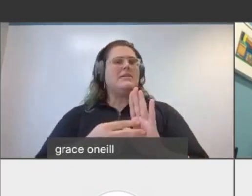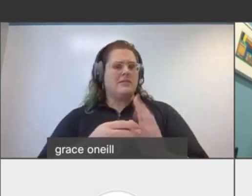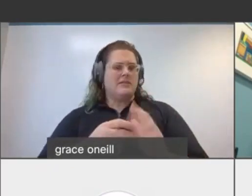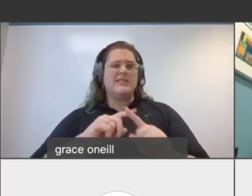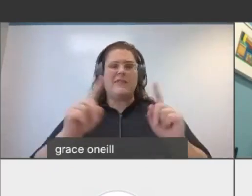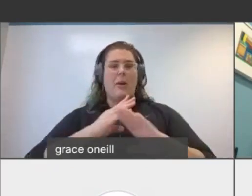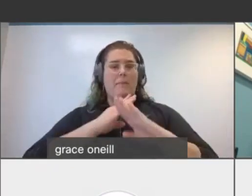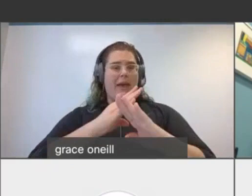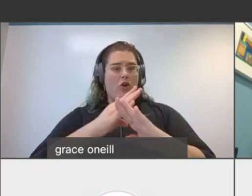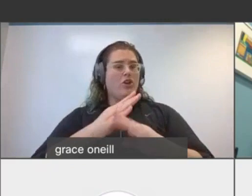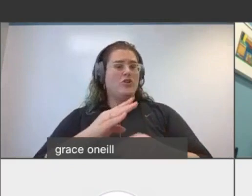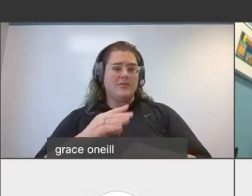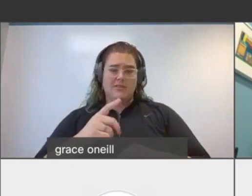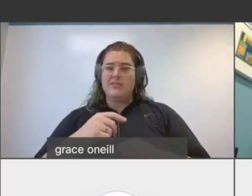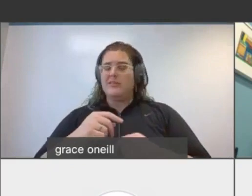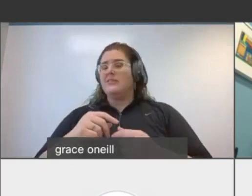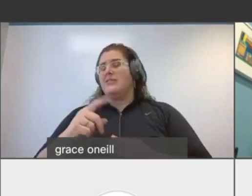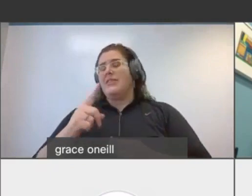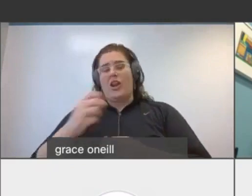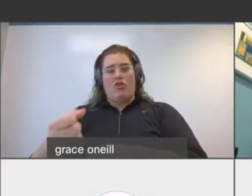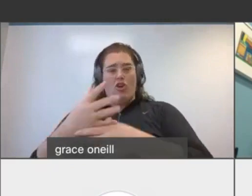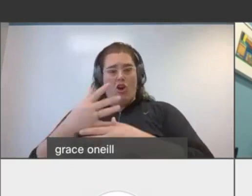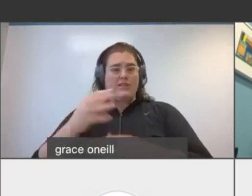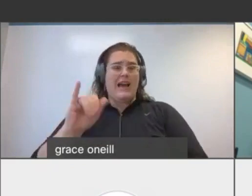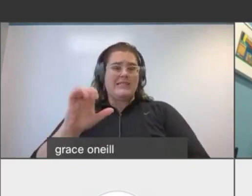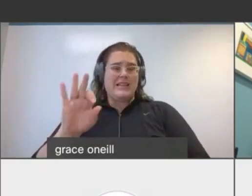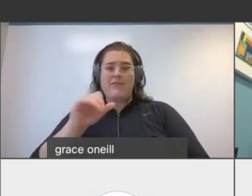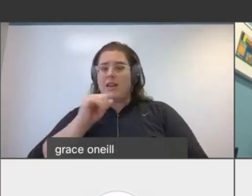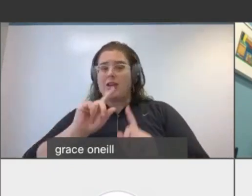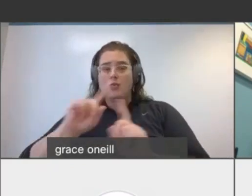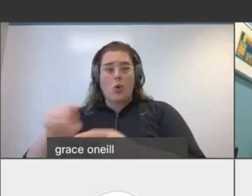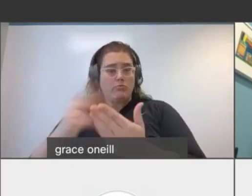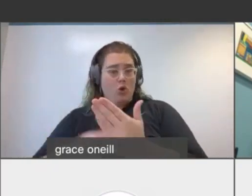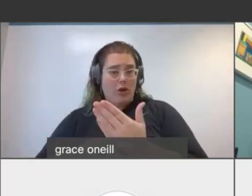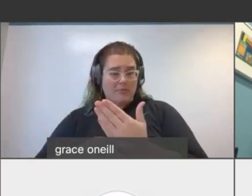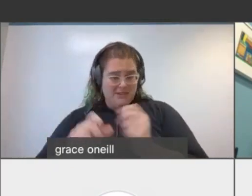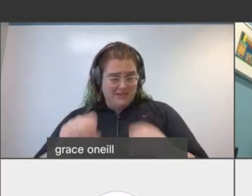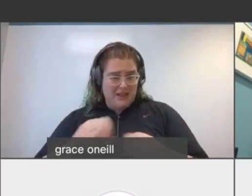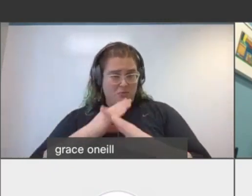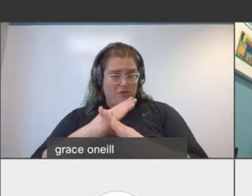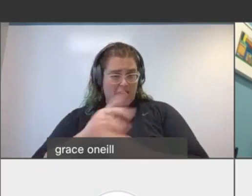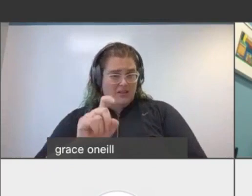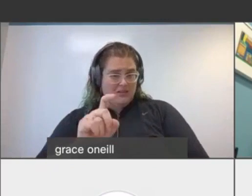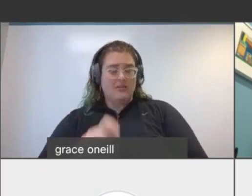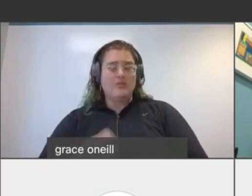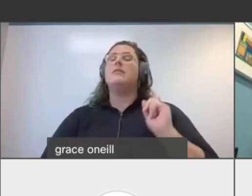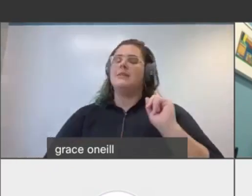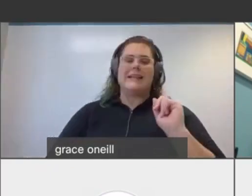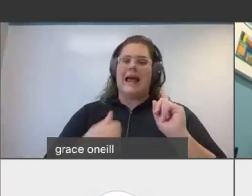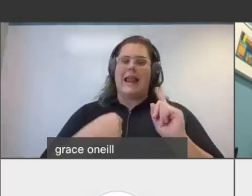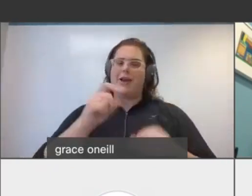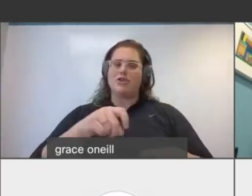preventing some ICF participants from attending day programs. I should probably defer to DC Health on